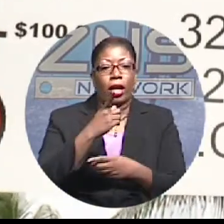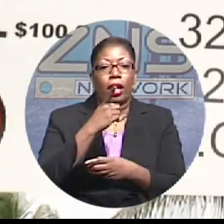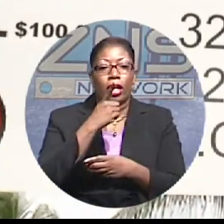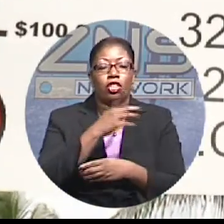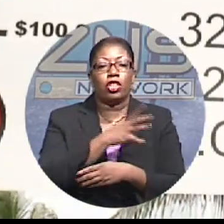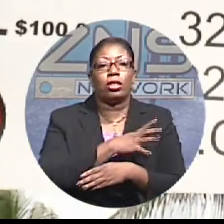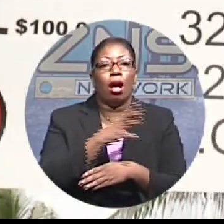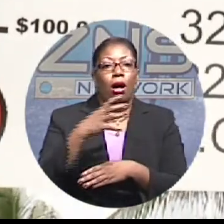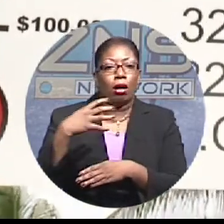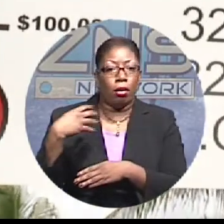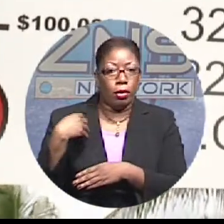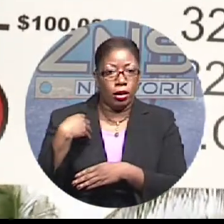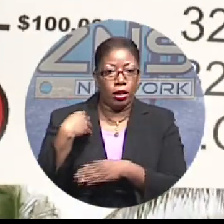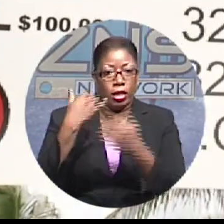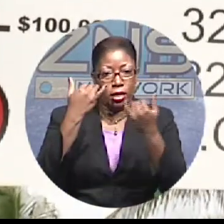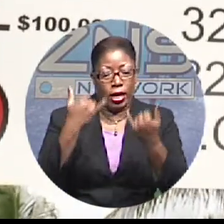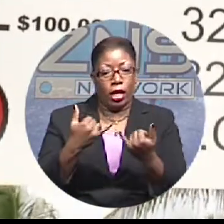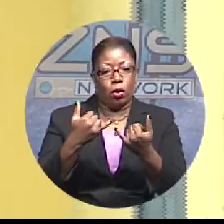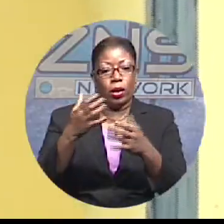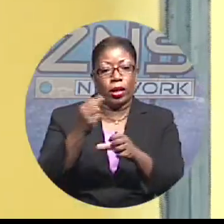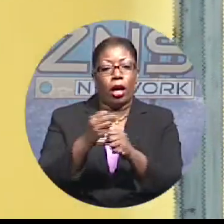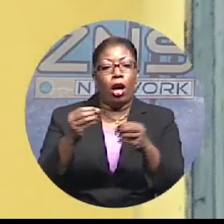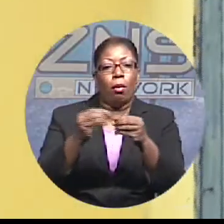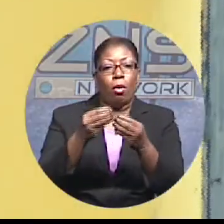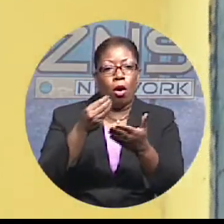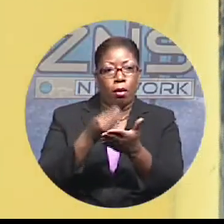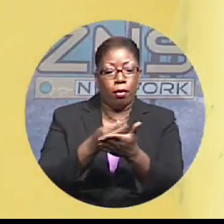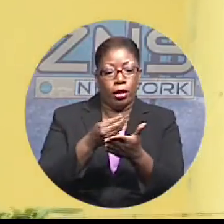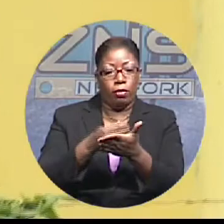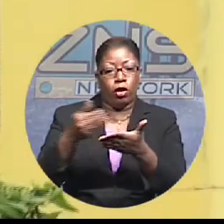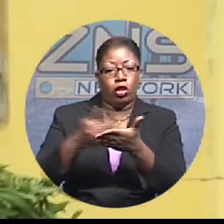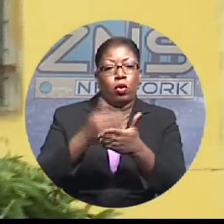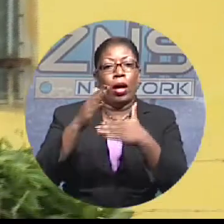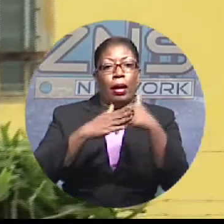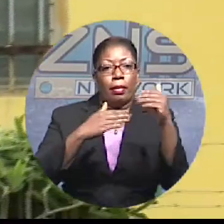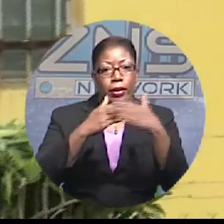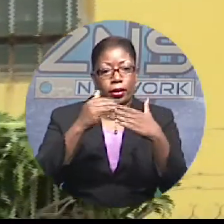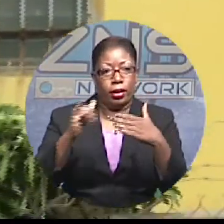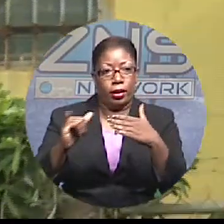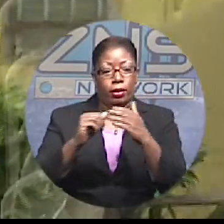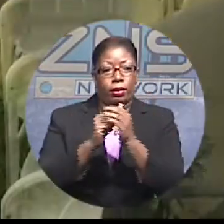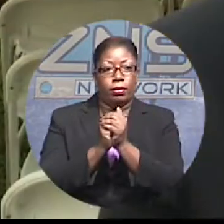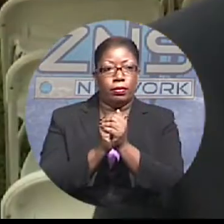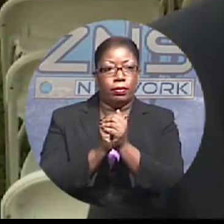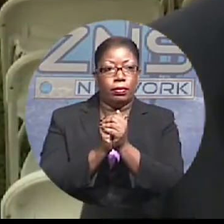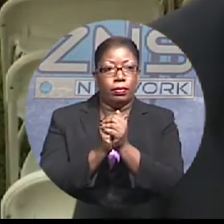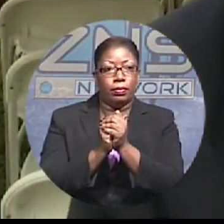push now is to raise more money to break ground on a new facility.